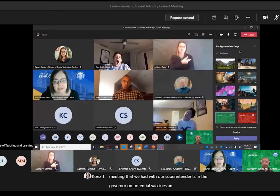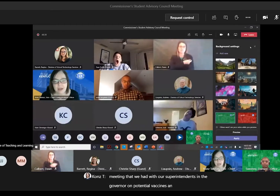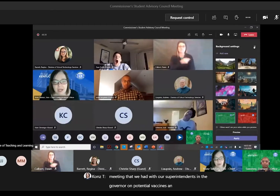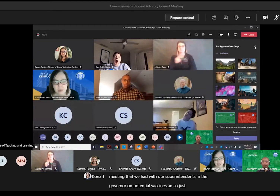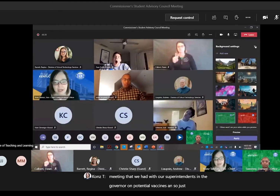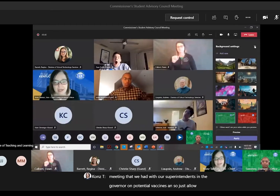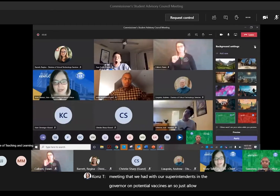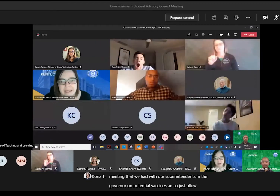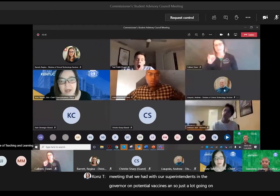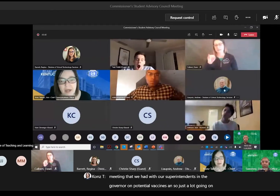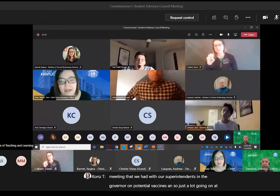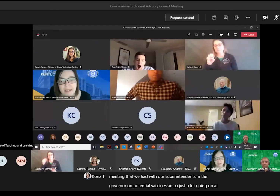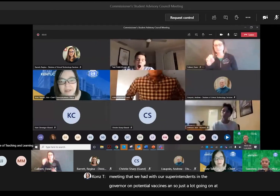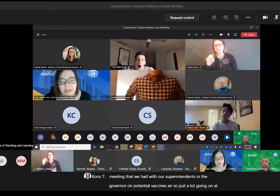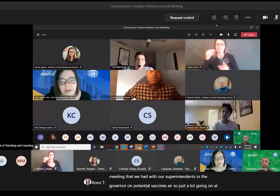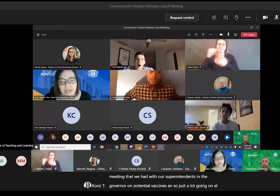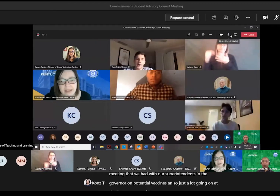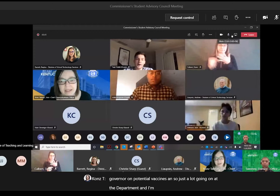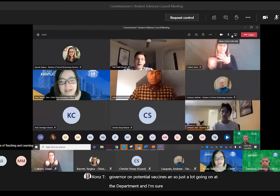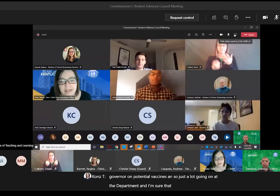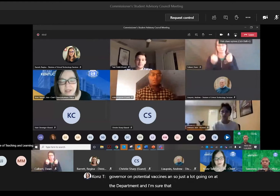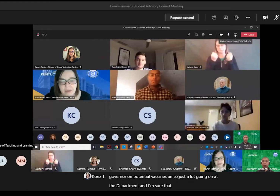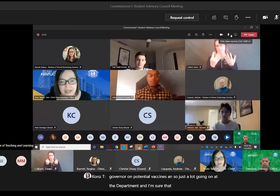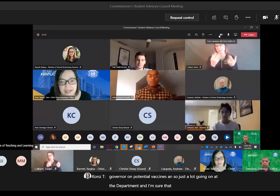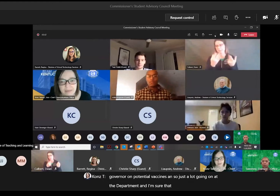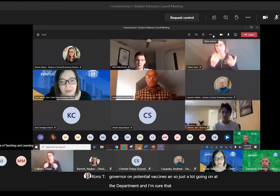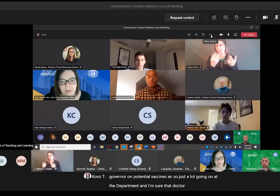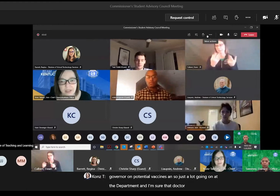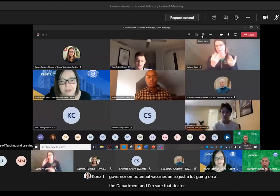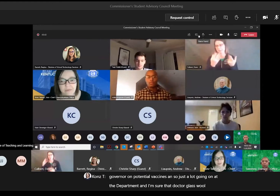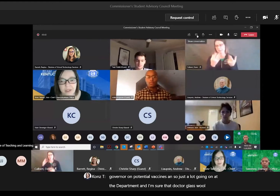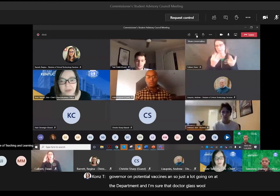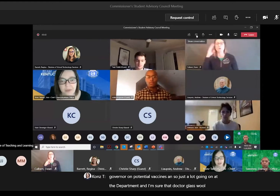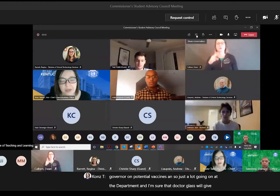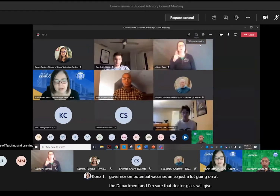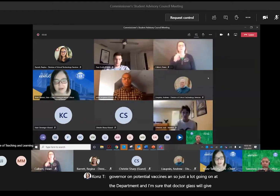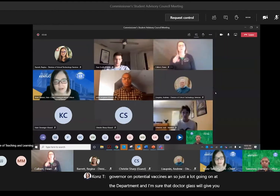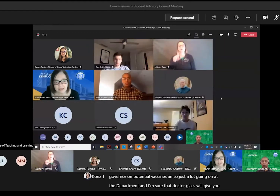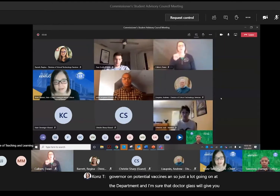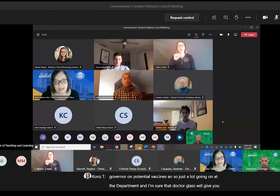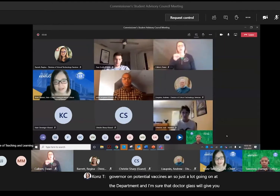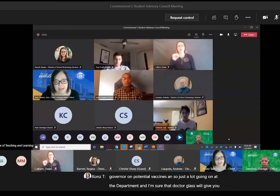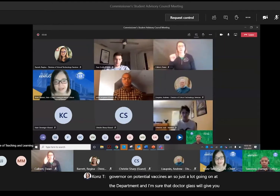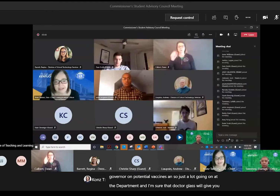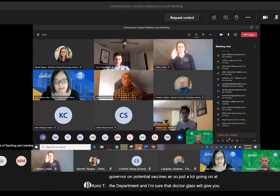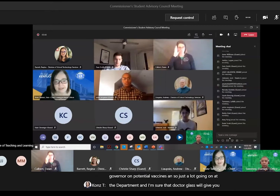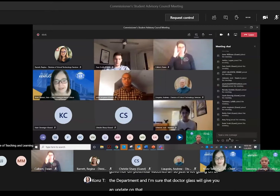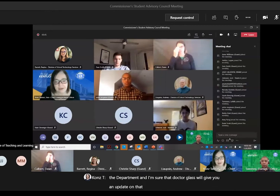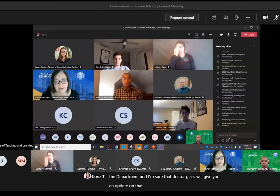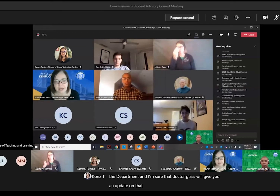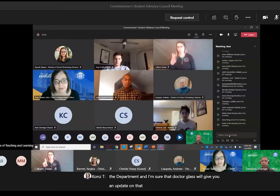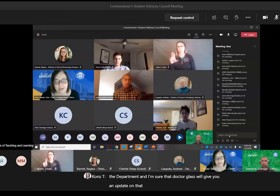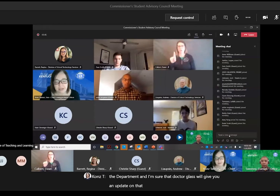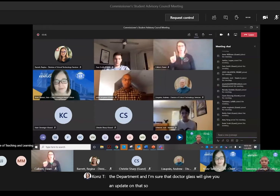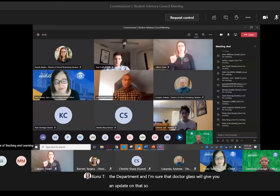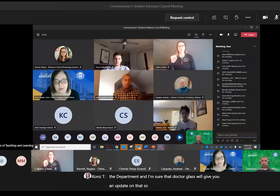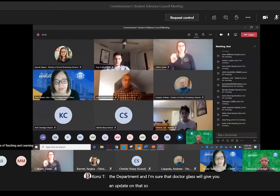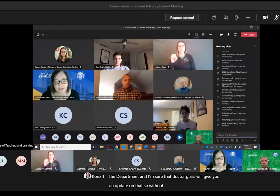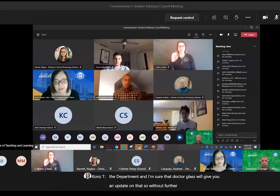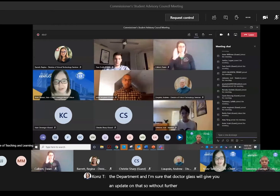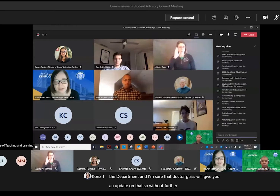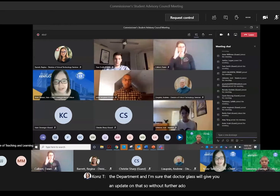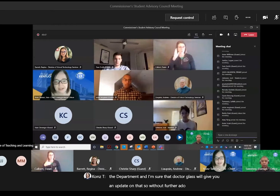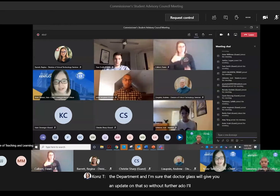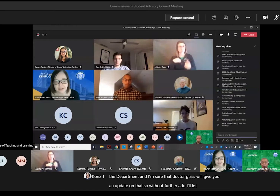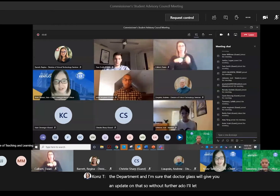just a lot going on at the department. And I'm sure that Dr. Glass will give you an update on that. So without further ado,